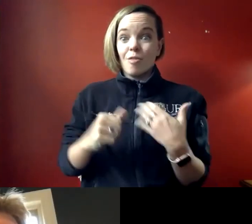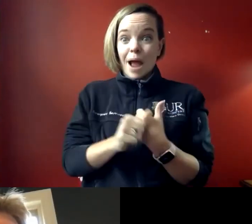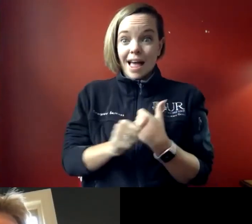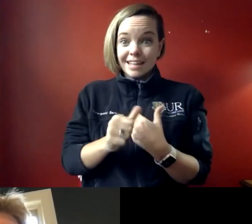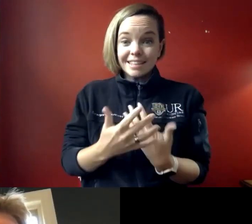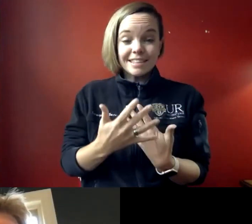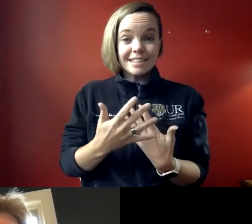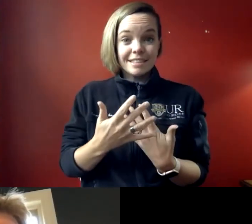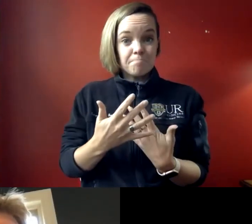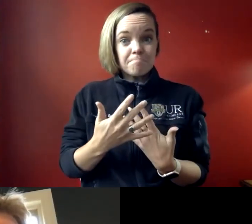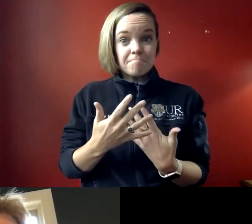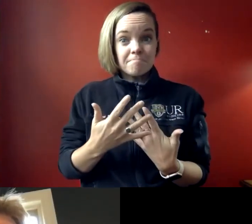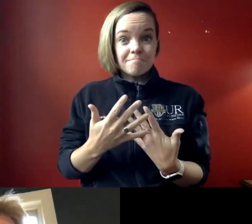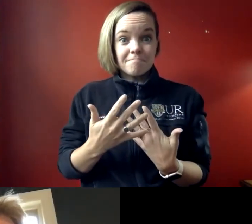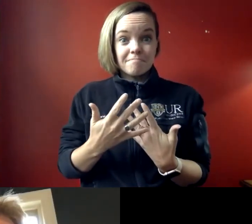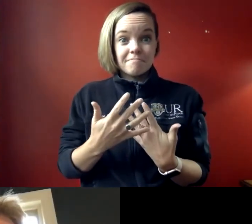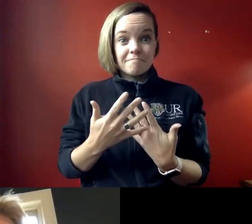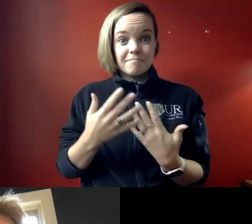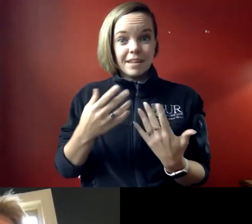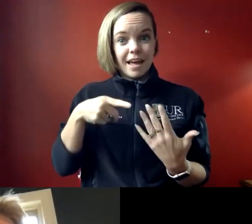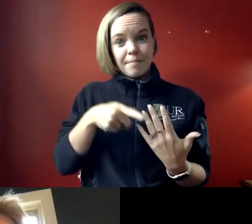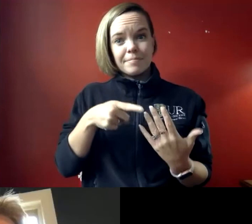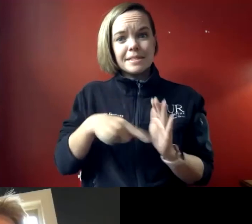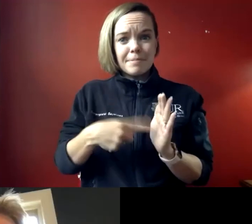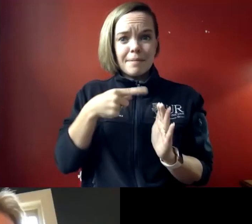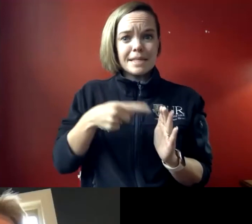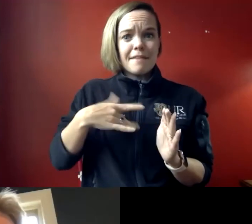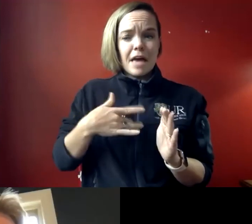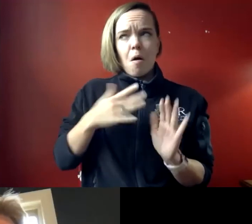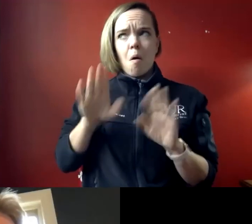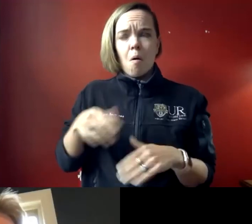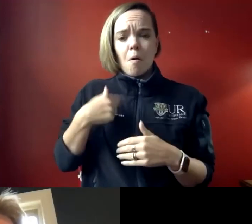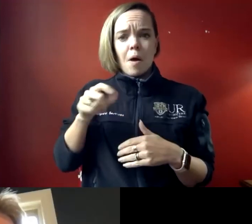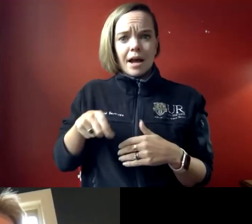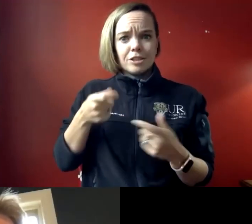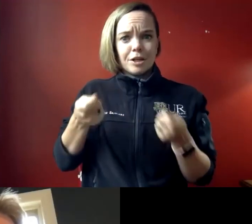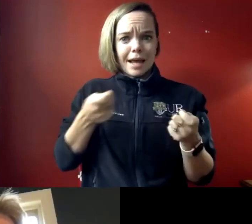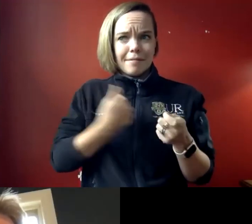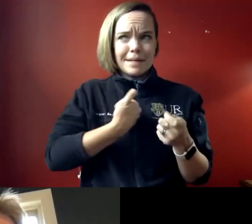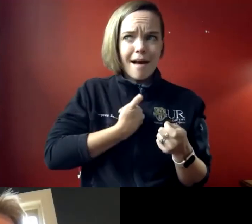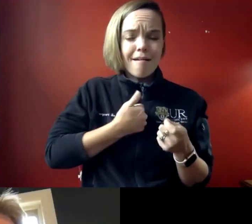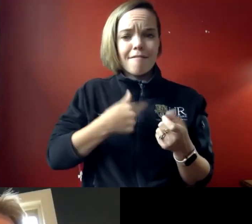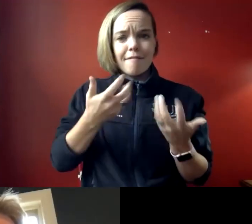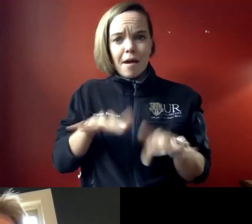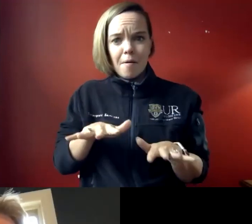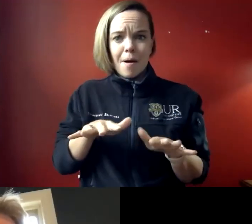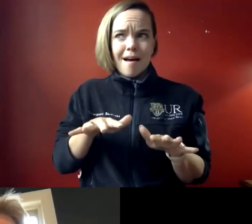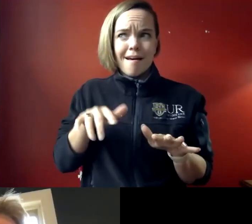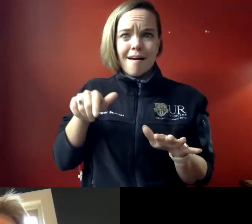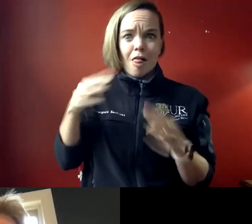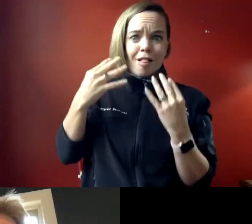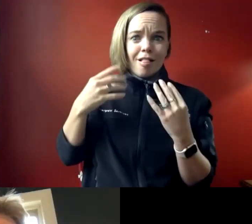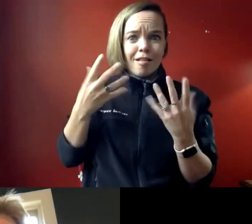something. And then, they feel they should be able to handle it themselves. And, they don't want to make a big deal out of it. And the